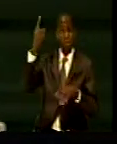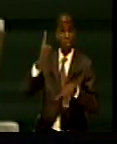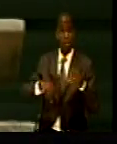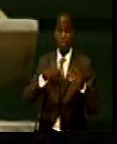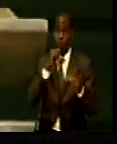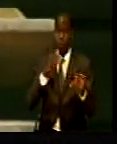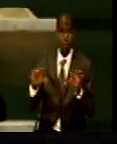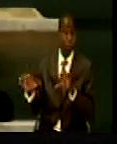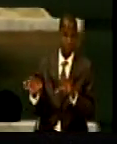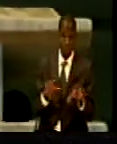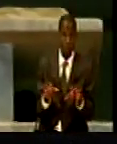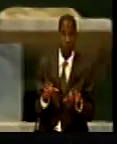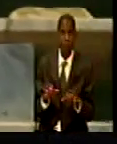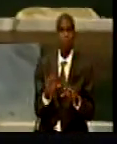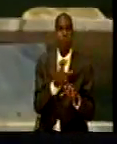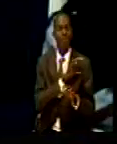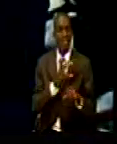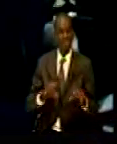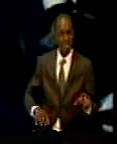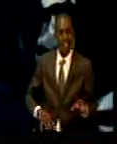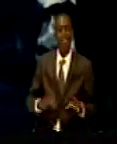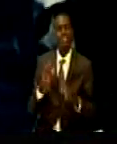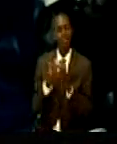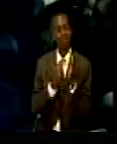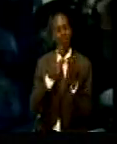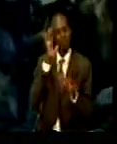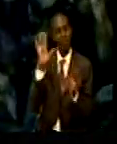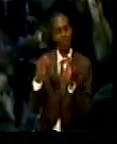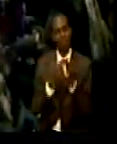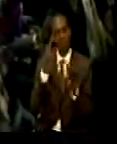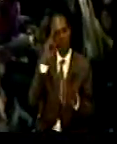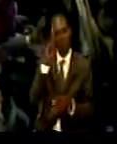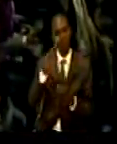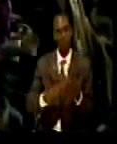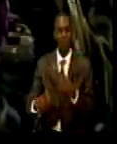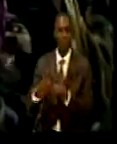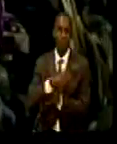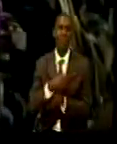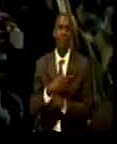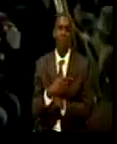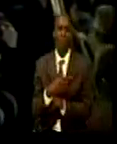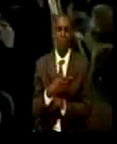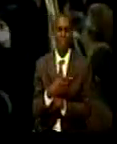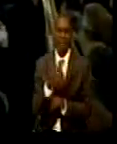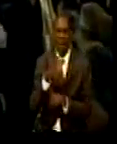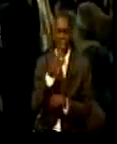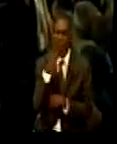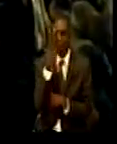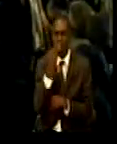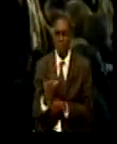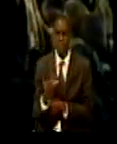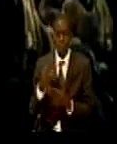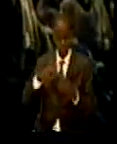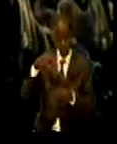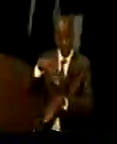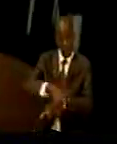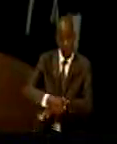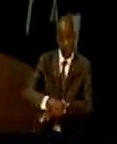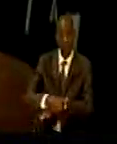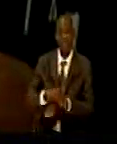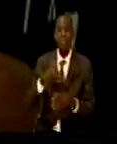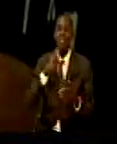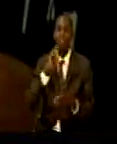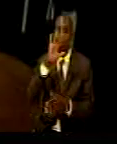do, Christ will do for you today. Are you there? I said, tonight is your